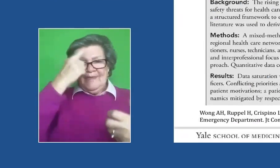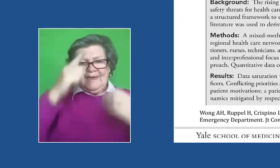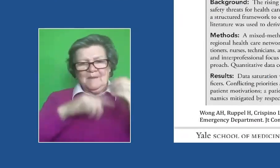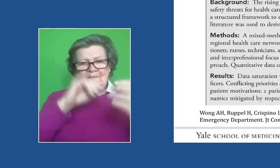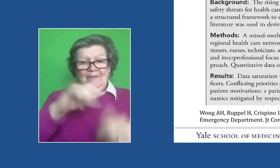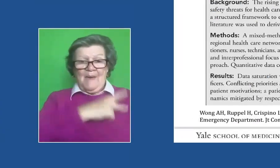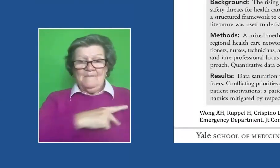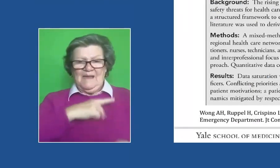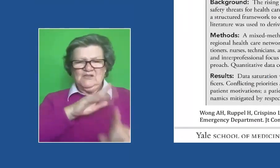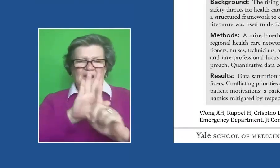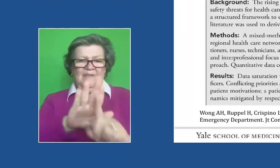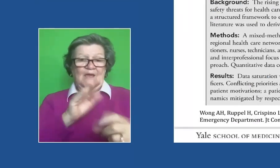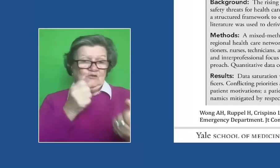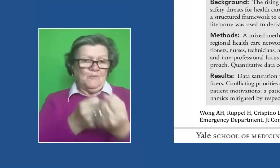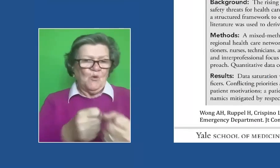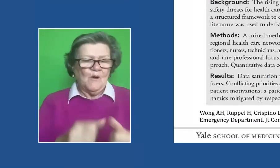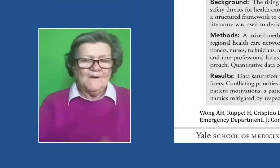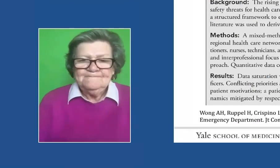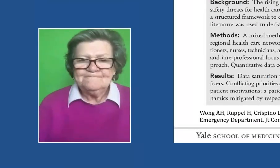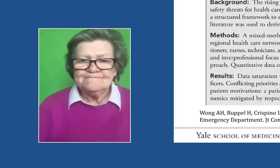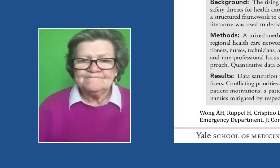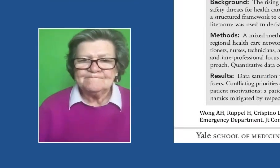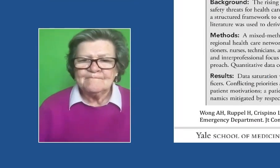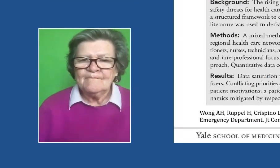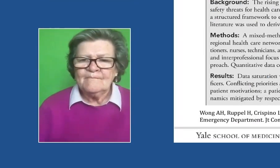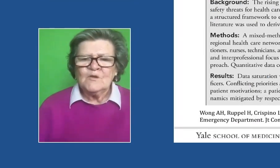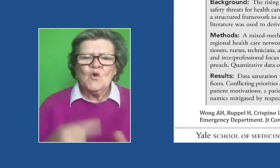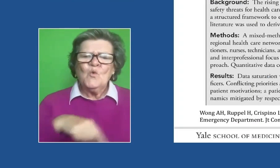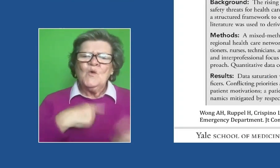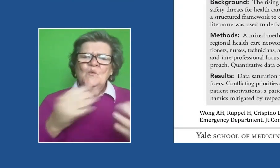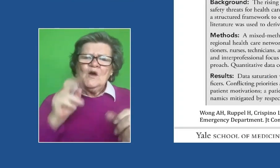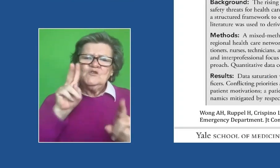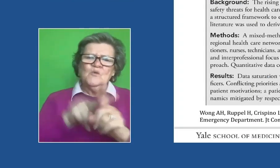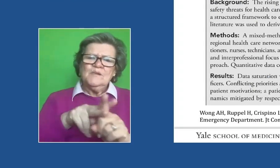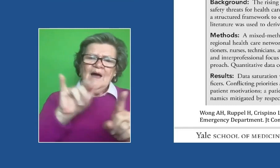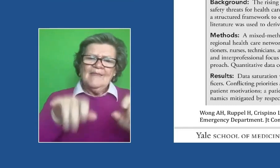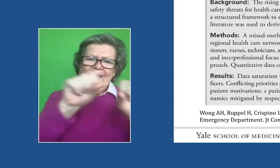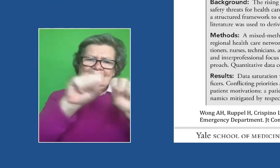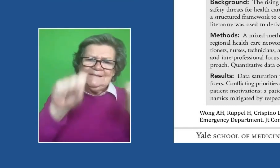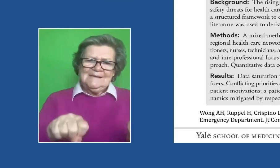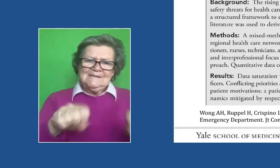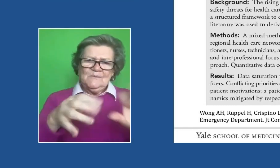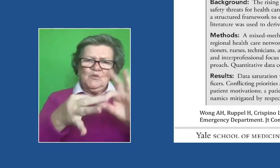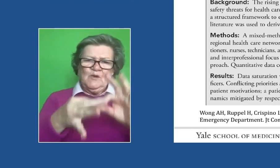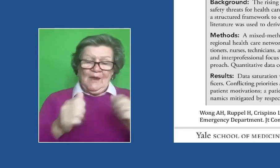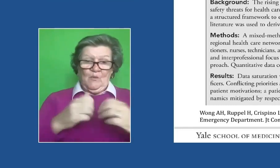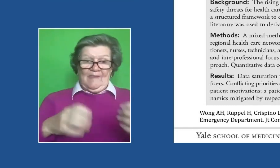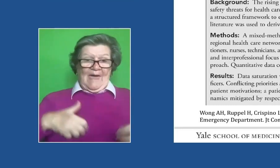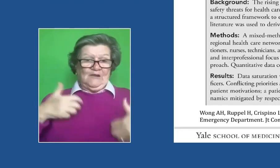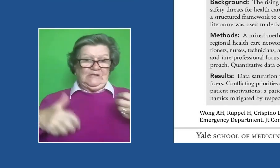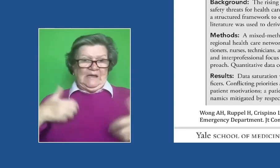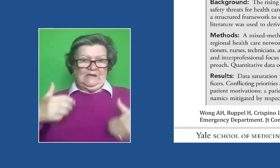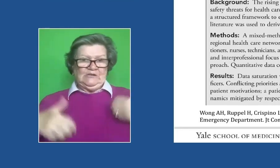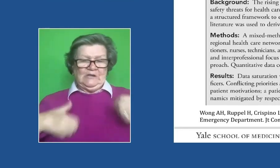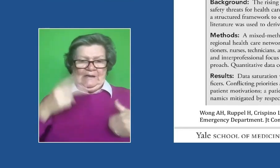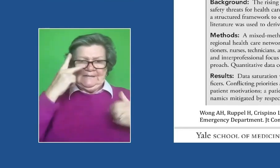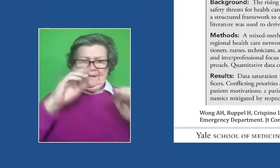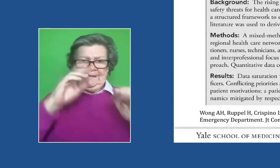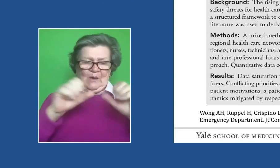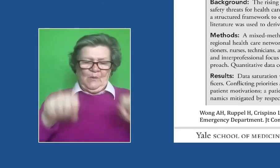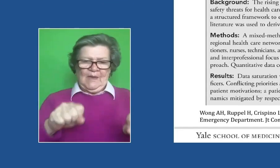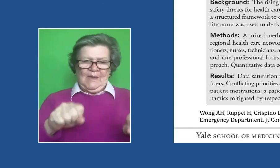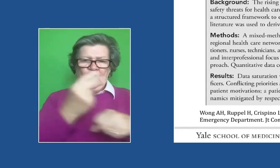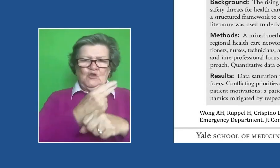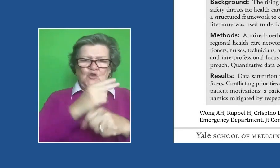patient support. So we wanted to apply this systems approach specifically into agitation, and how we can use that to think about